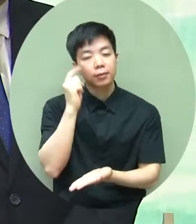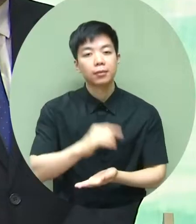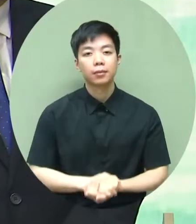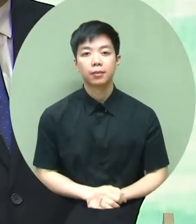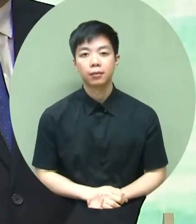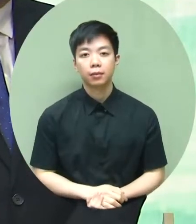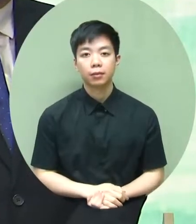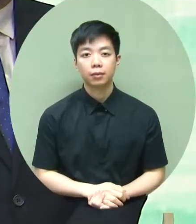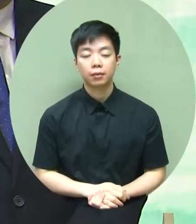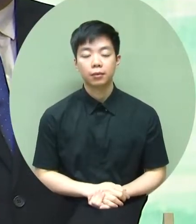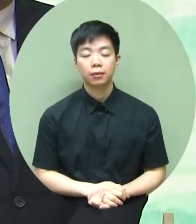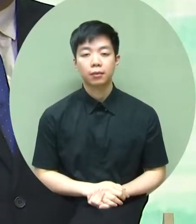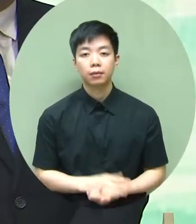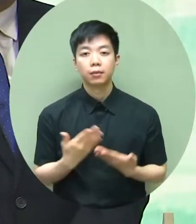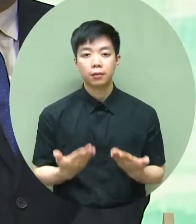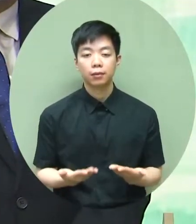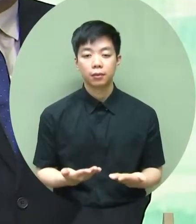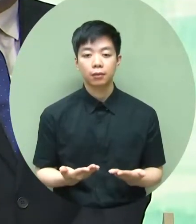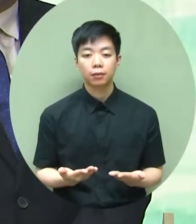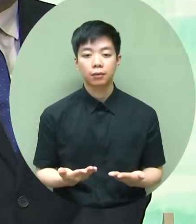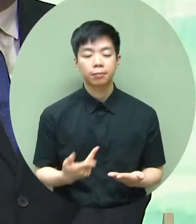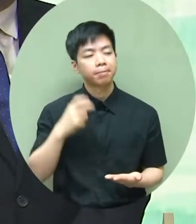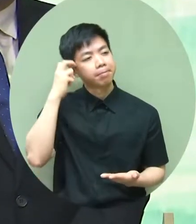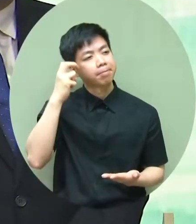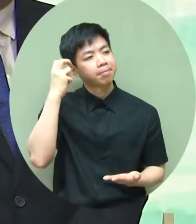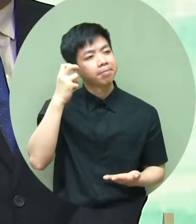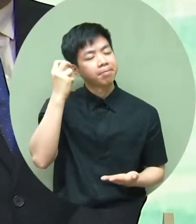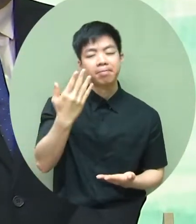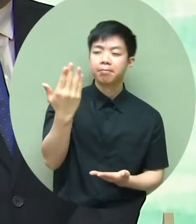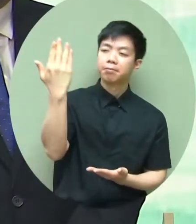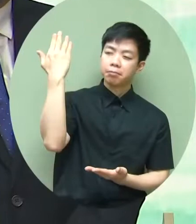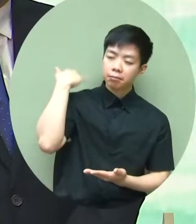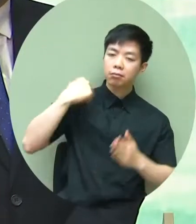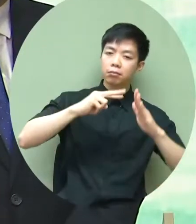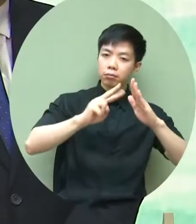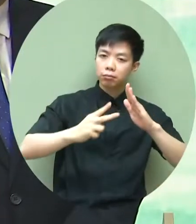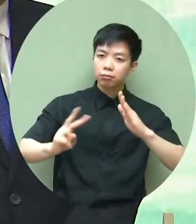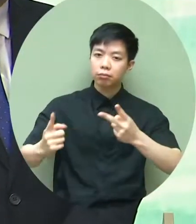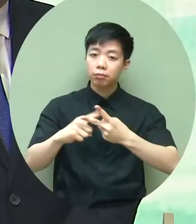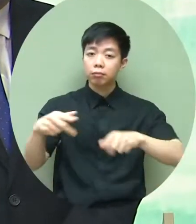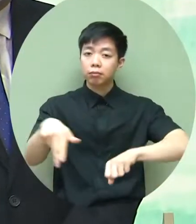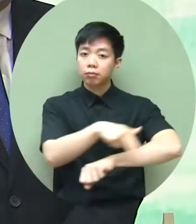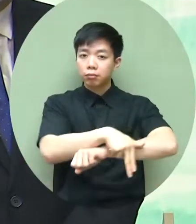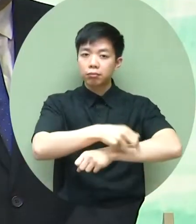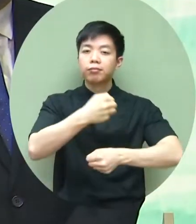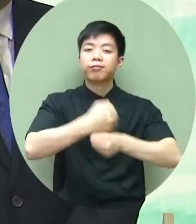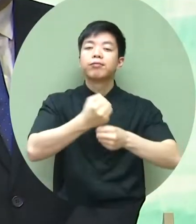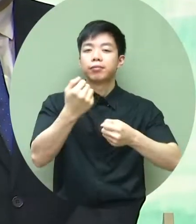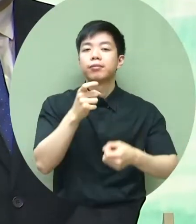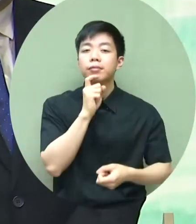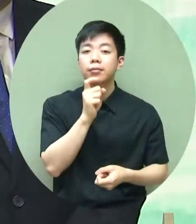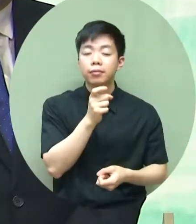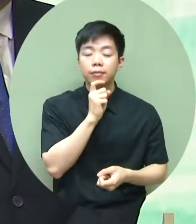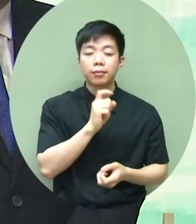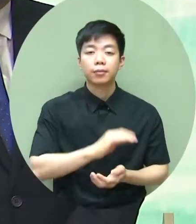regards past happenings, I guess you all know that right now, if we look back, a lot of improvements works are